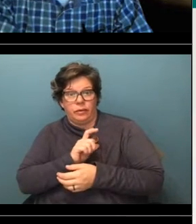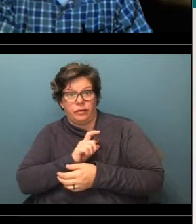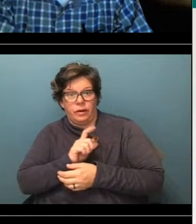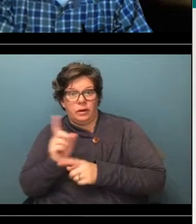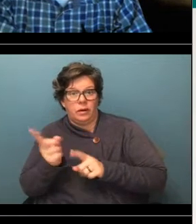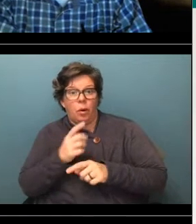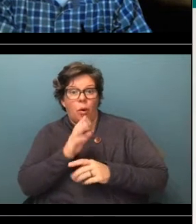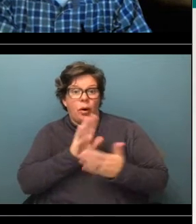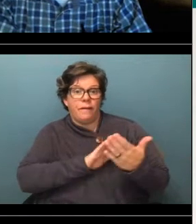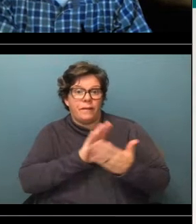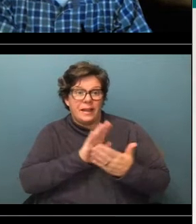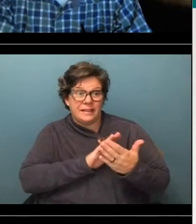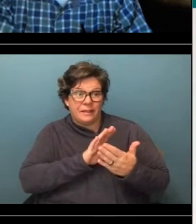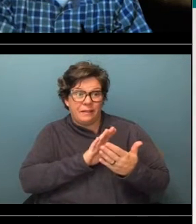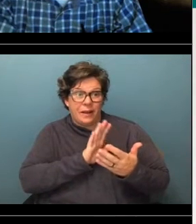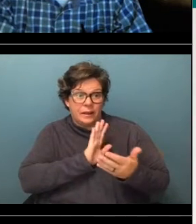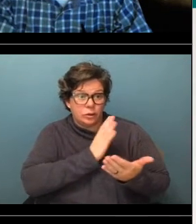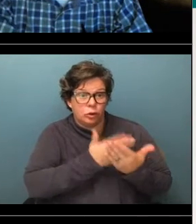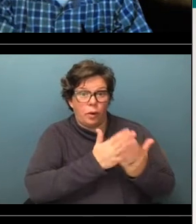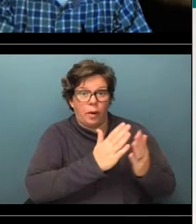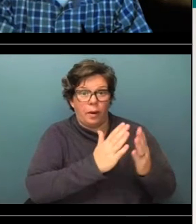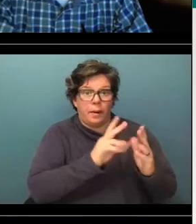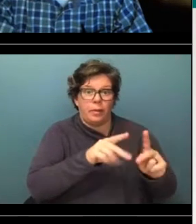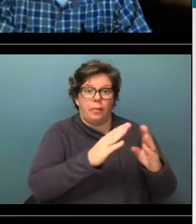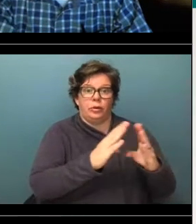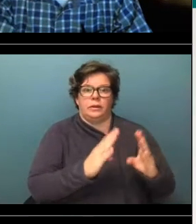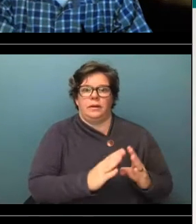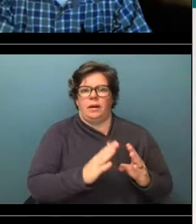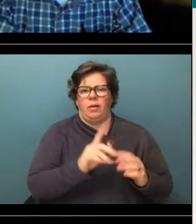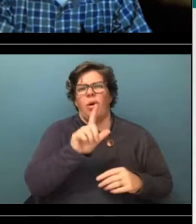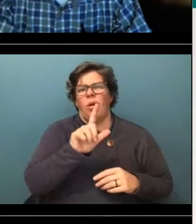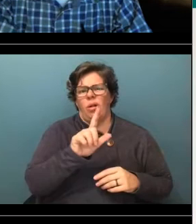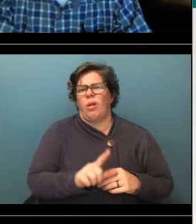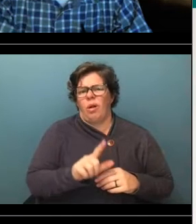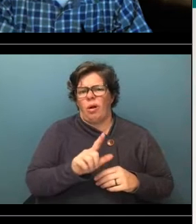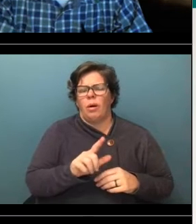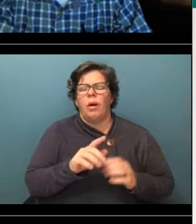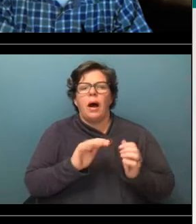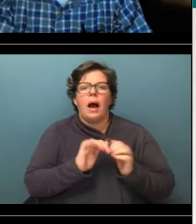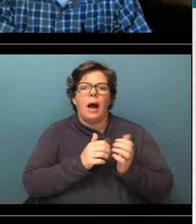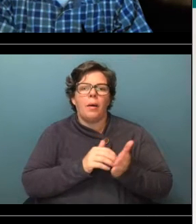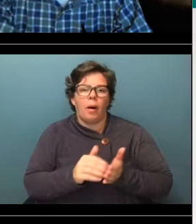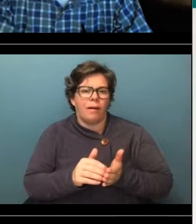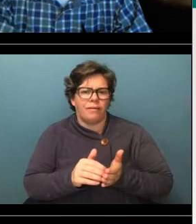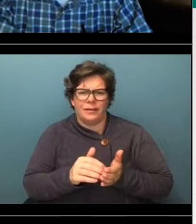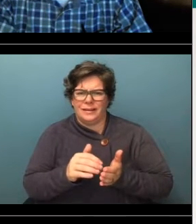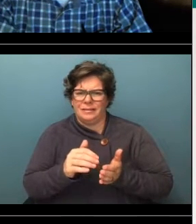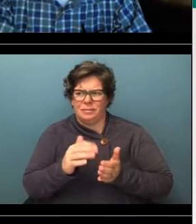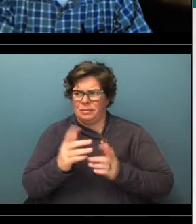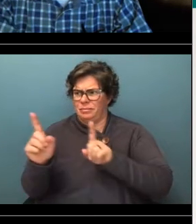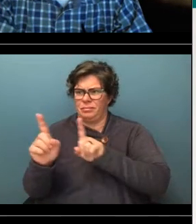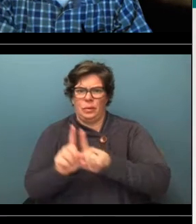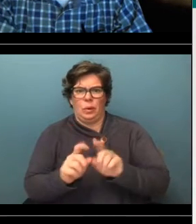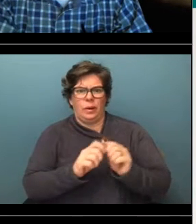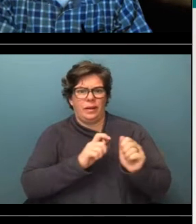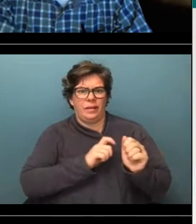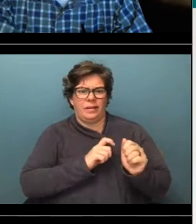response is quite low. And the lowest number is how often we have to take law enforcement. It's very